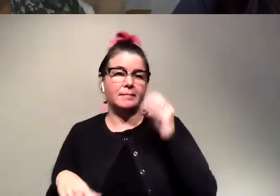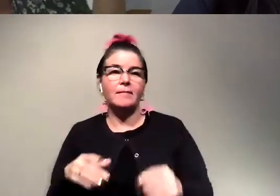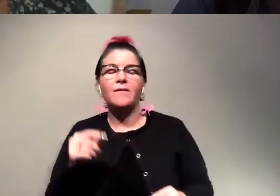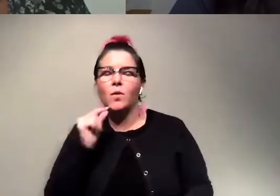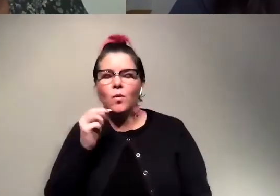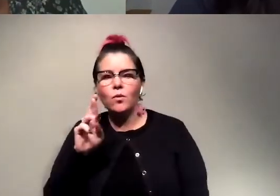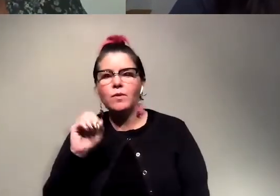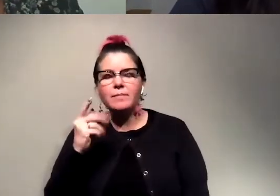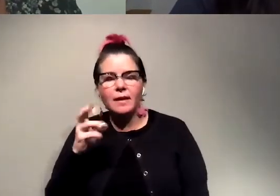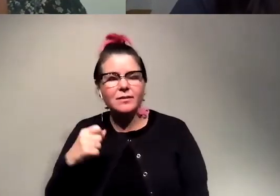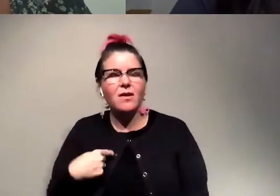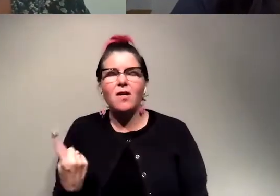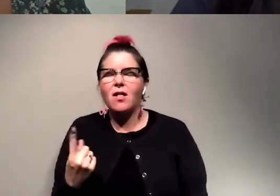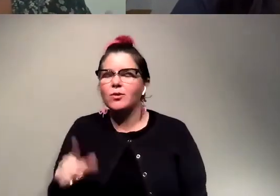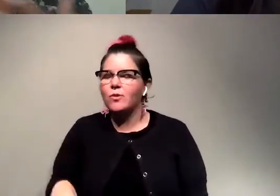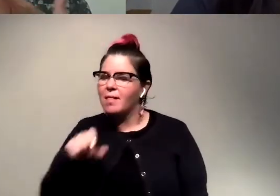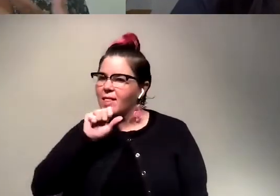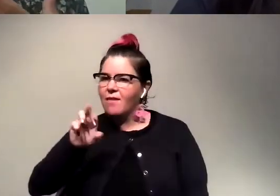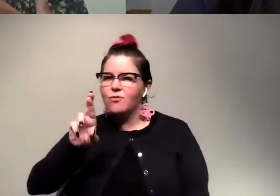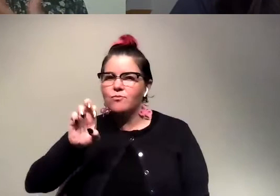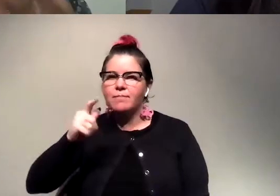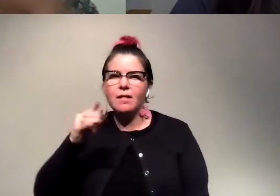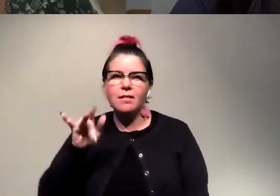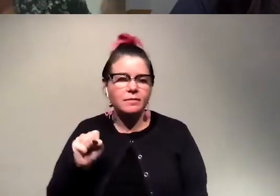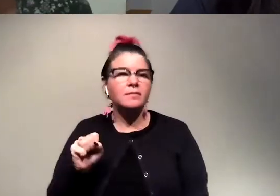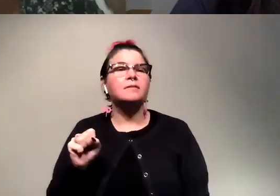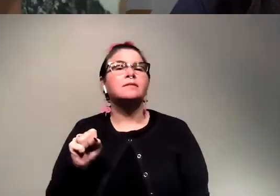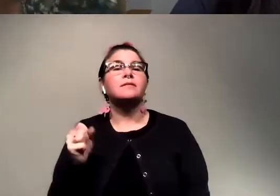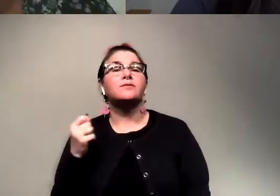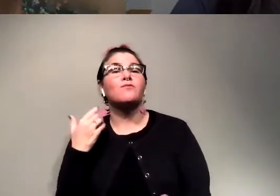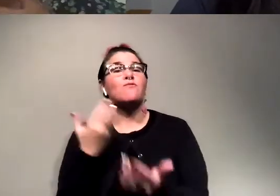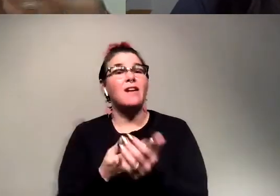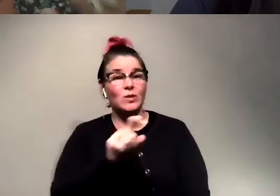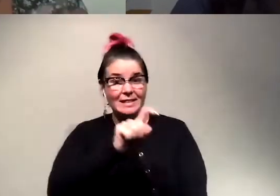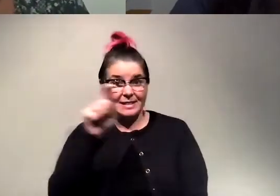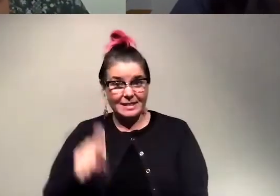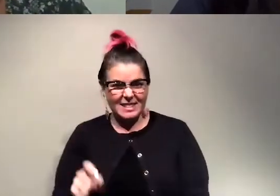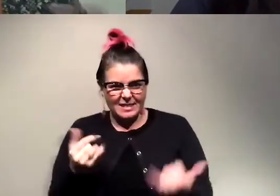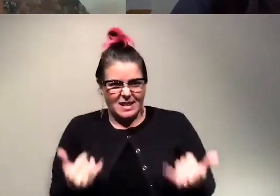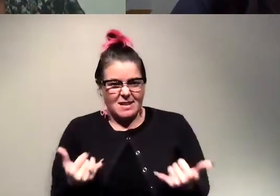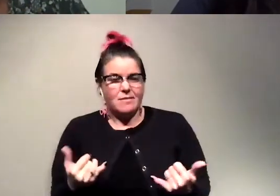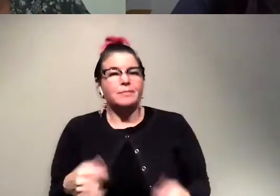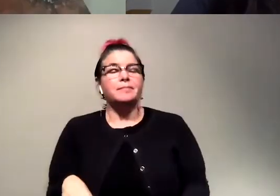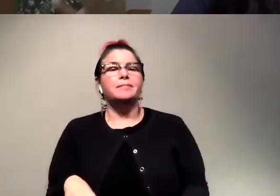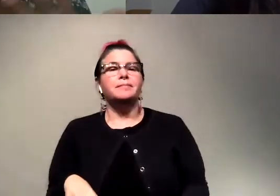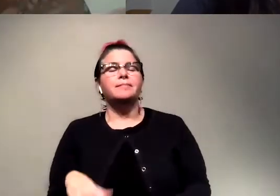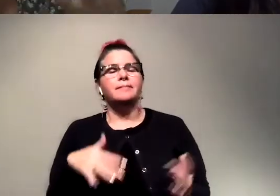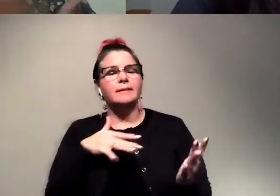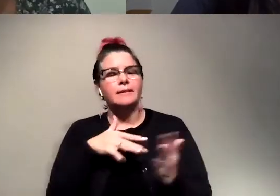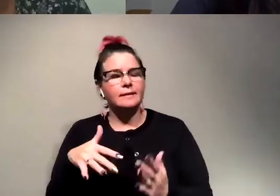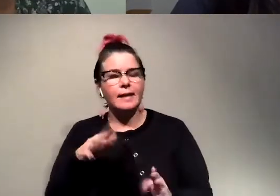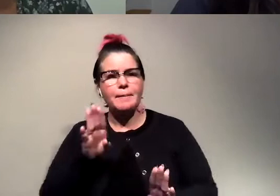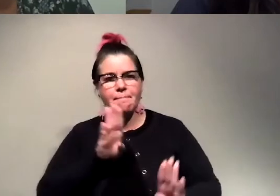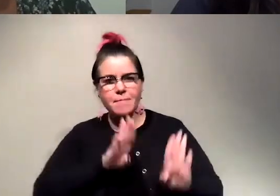So I've always loved reptiles. And then I got to come to Texas, where I am right now, and study